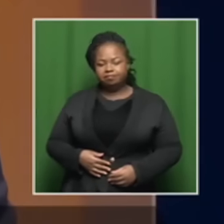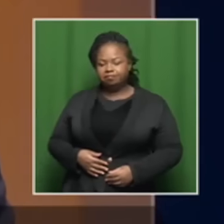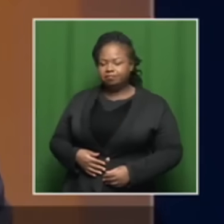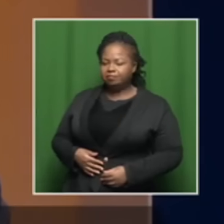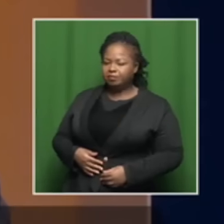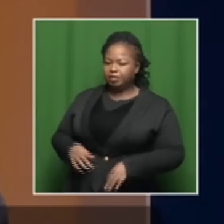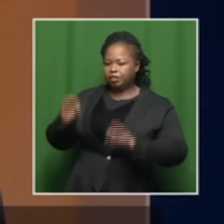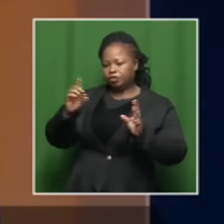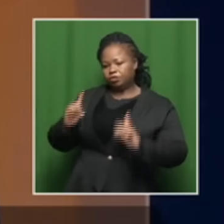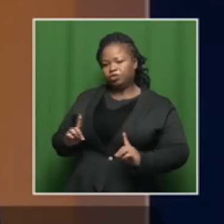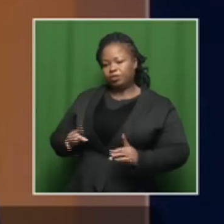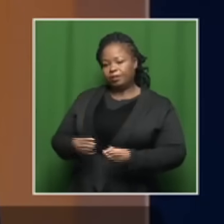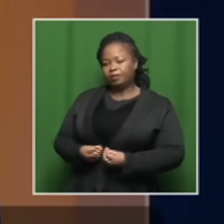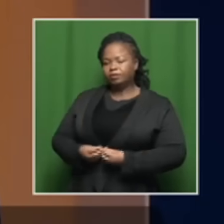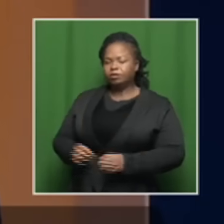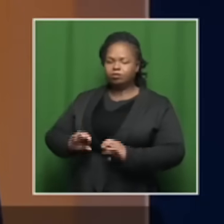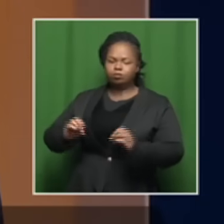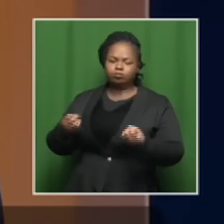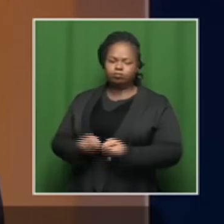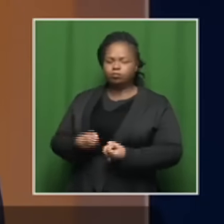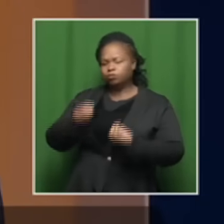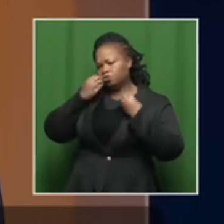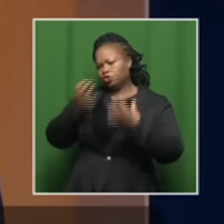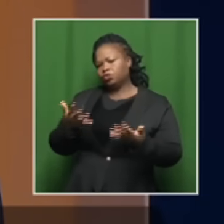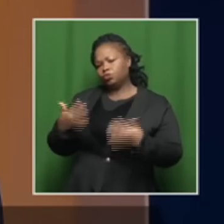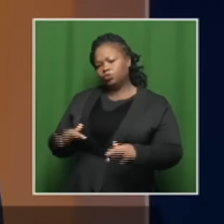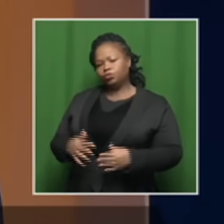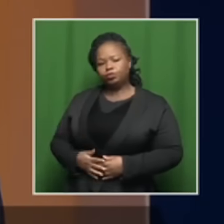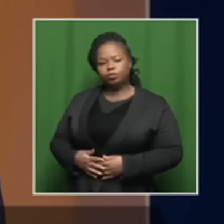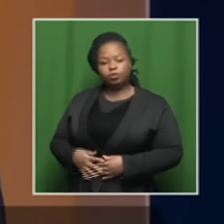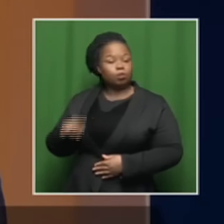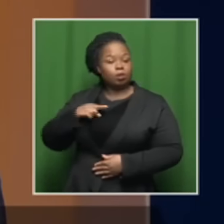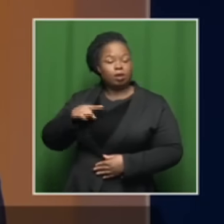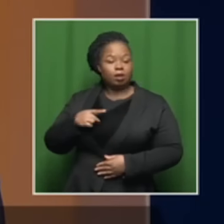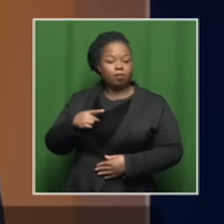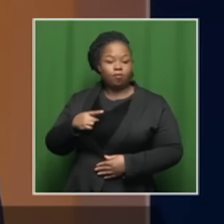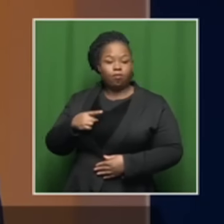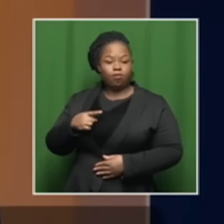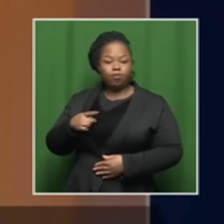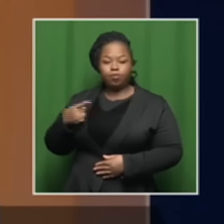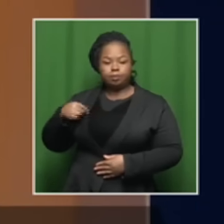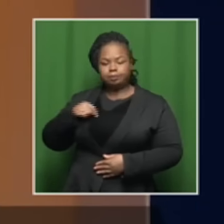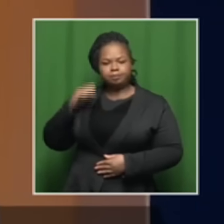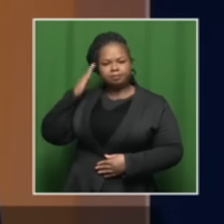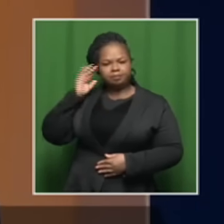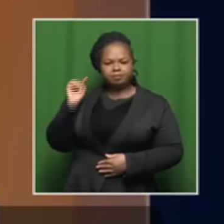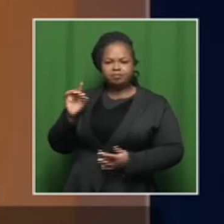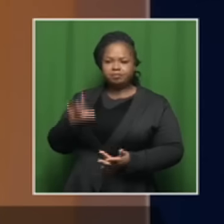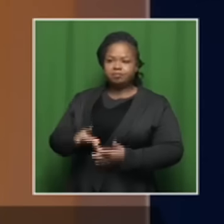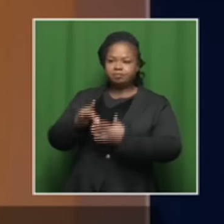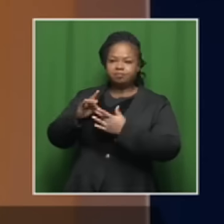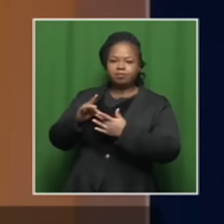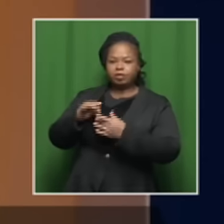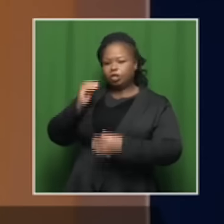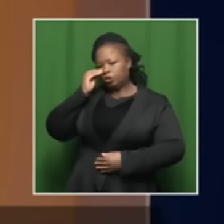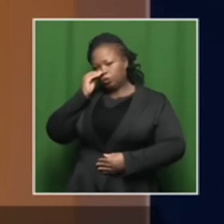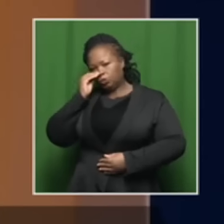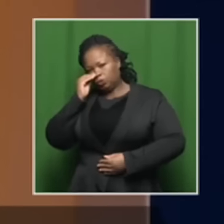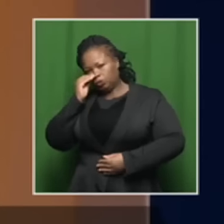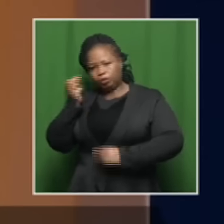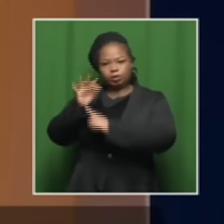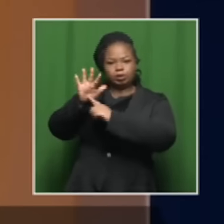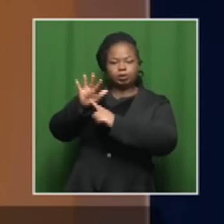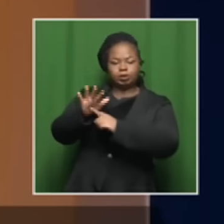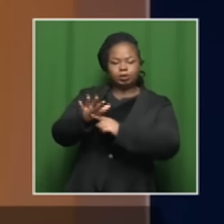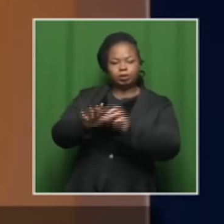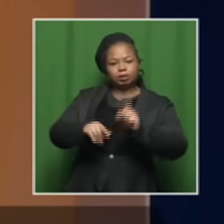it's a phenomenal organisation. We don't realise that it's fairly unique to be pushing news out in